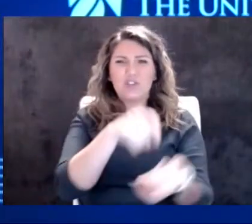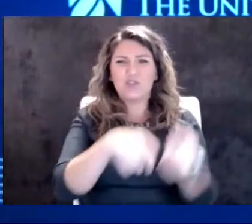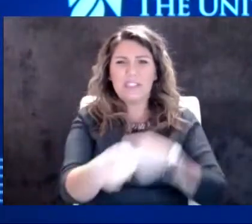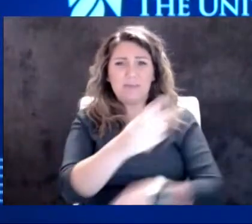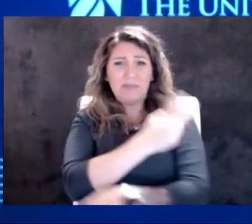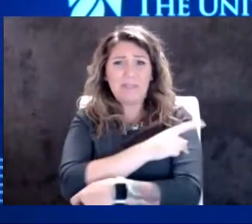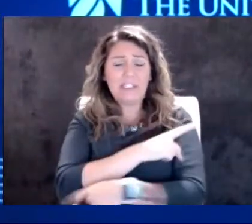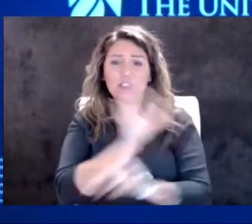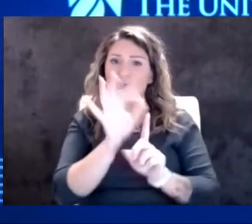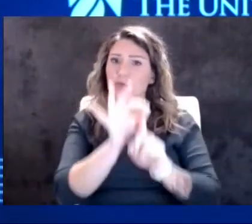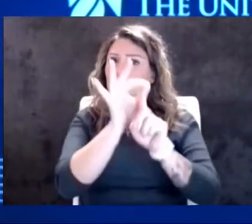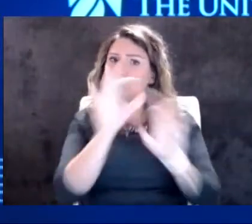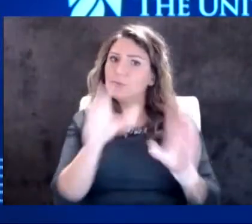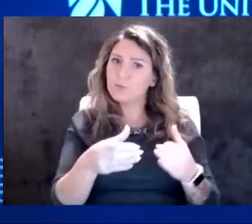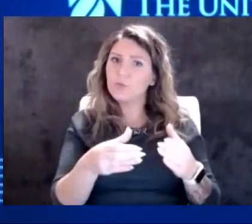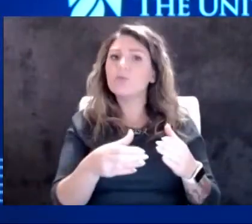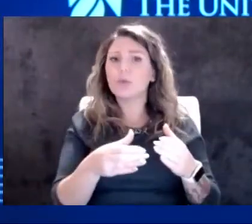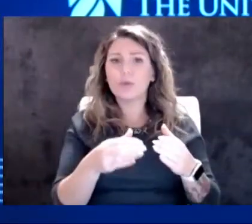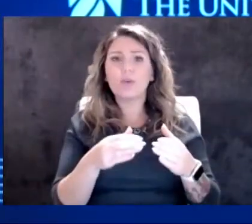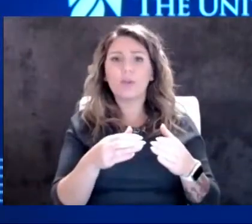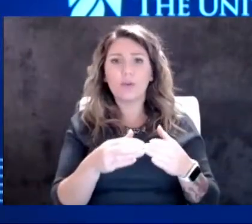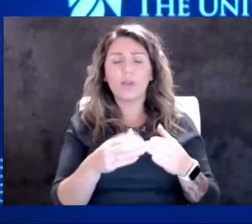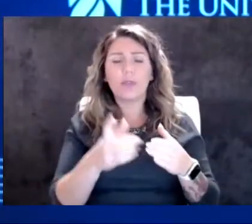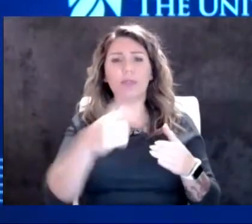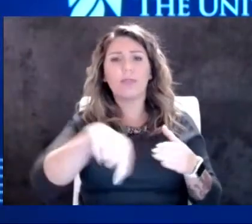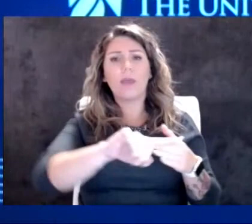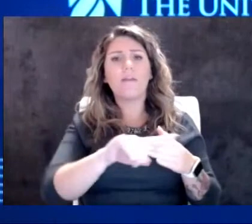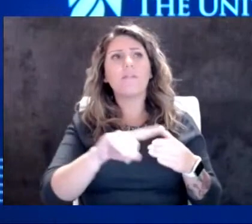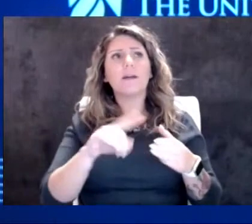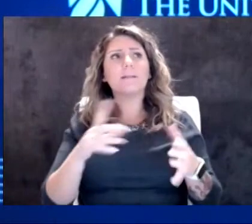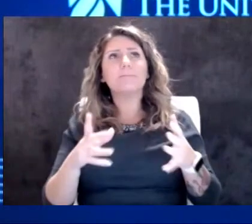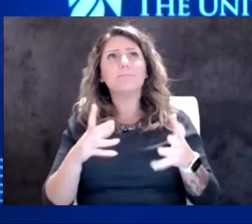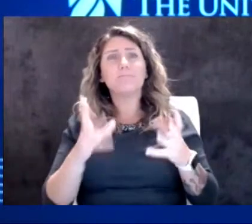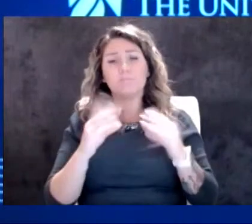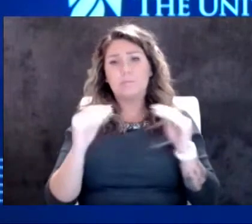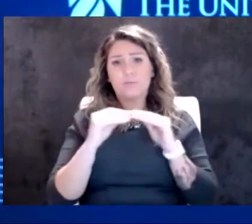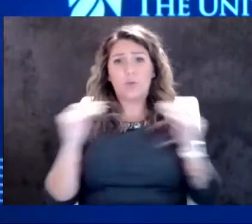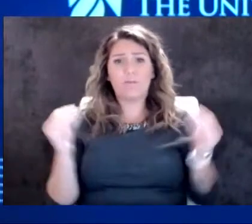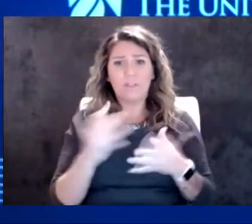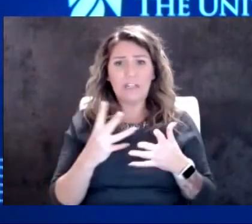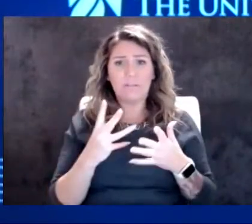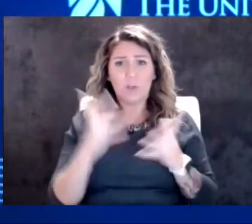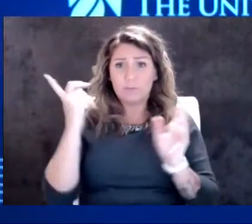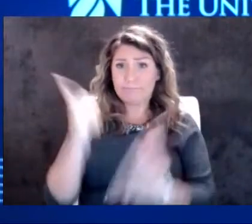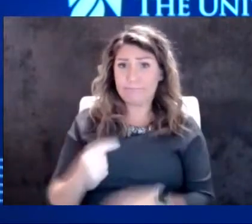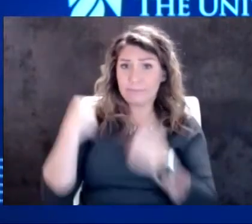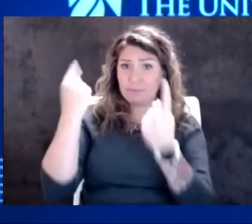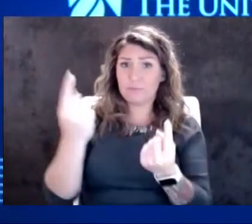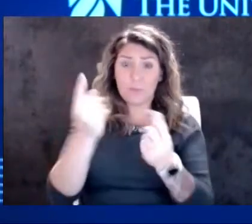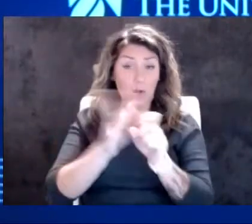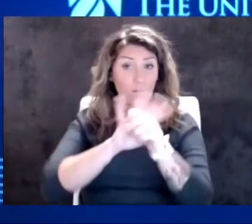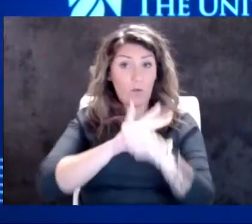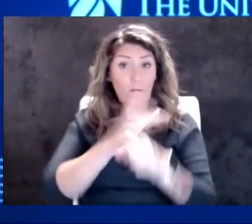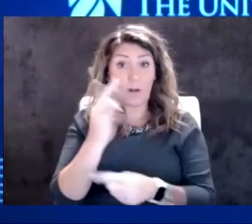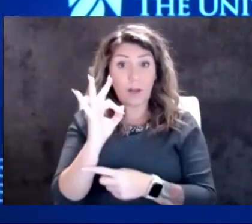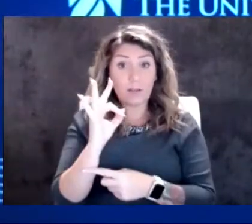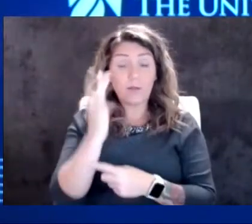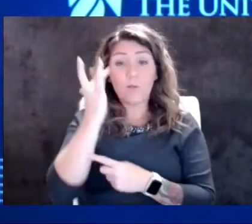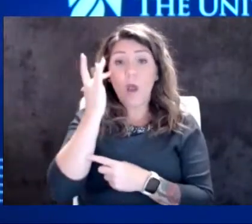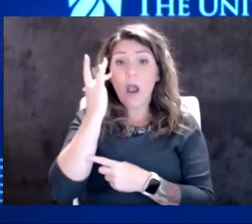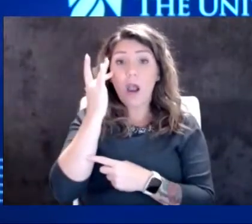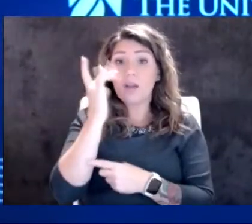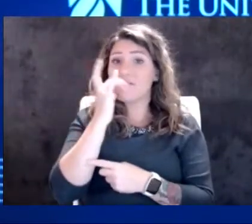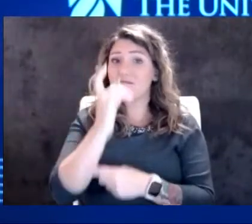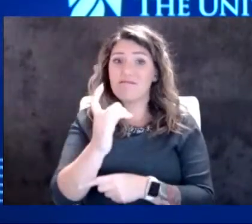think transplant patients have been a little more fearful than most about COVID-19 because they know they wouldn't particularly do very well with